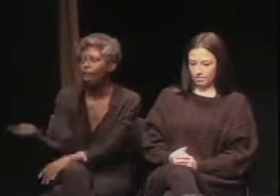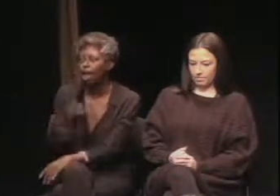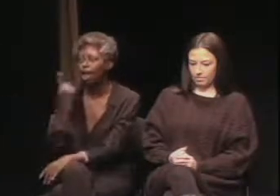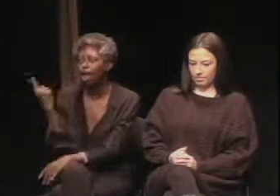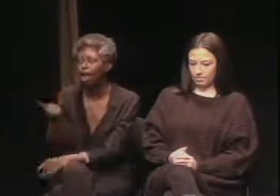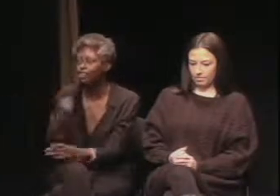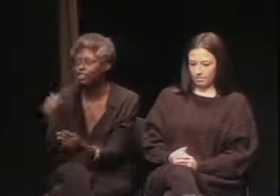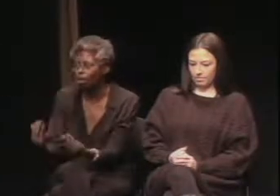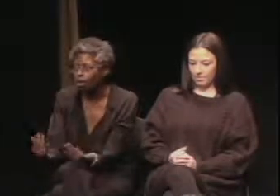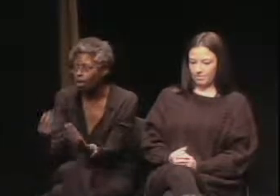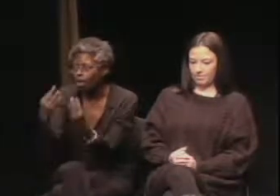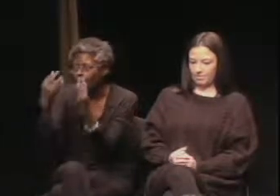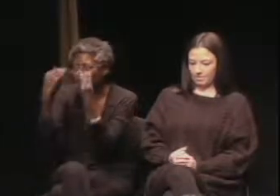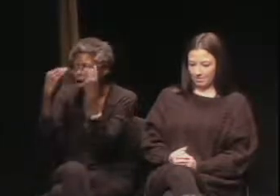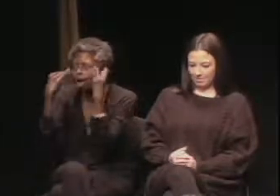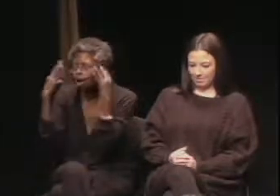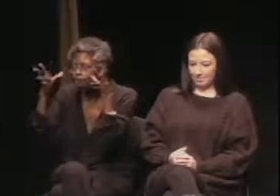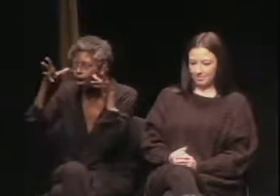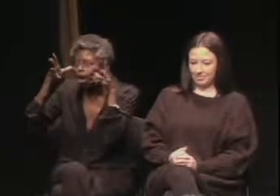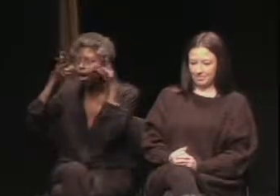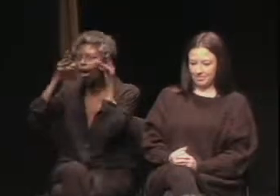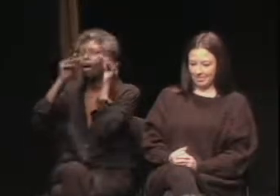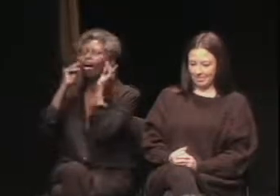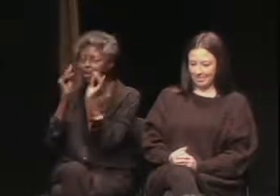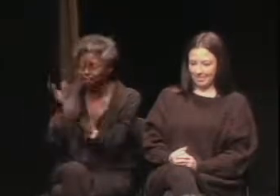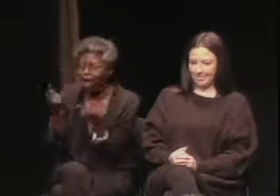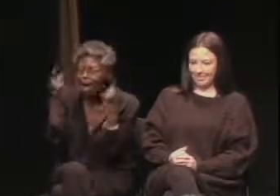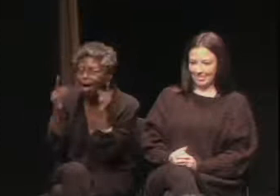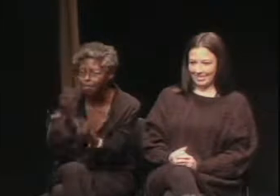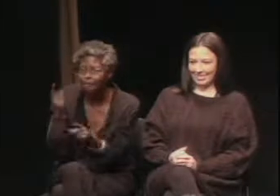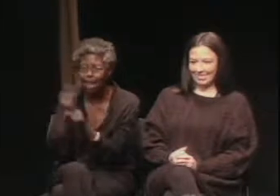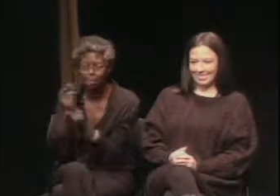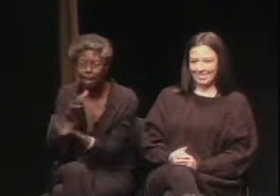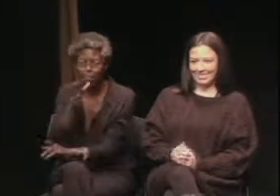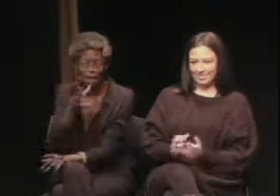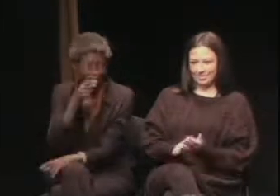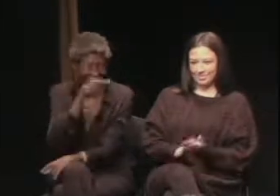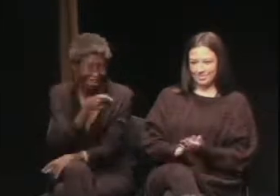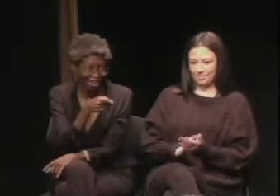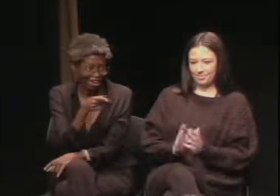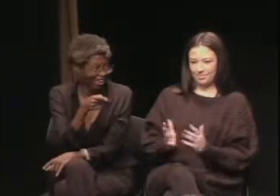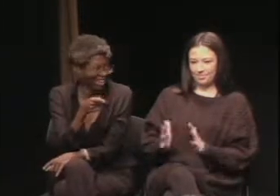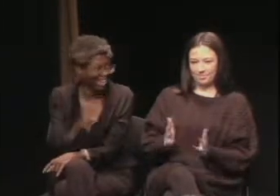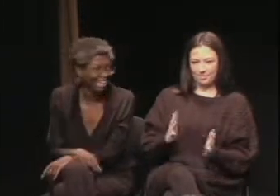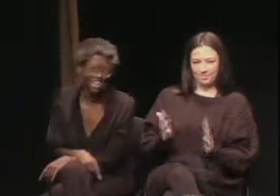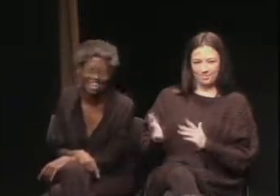in. Mama is here, by the my way. My mother is here. Yes, yes. Hey, Mama.